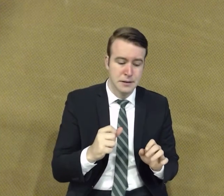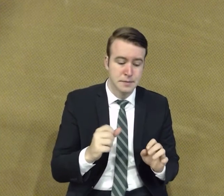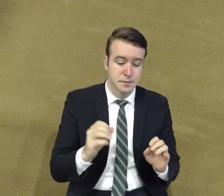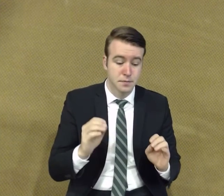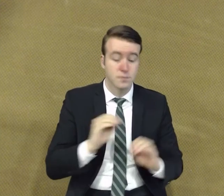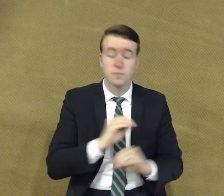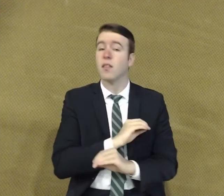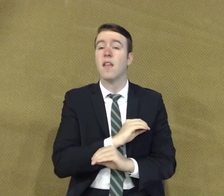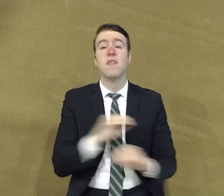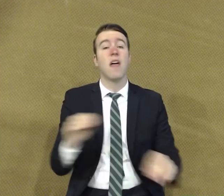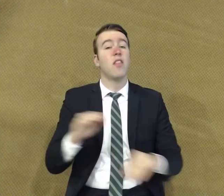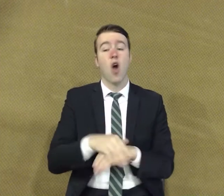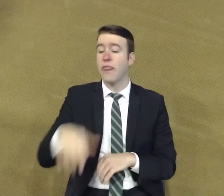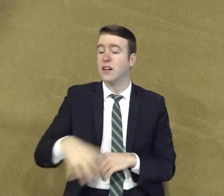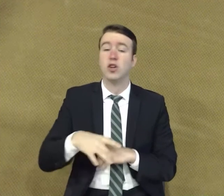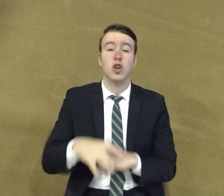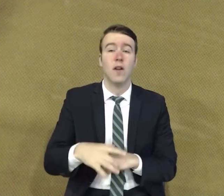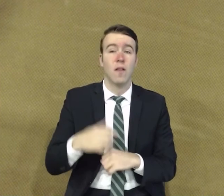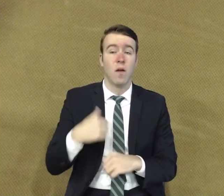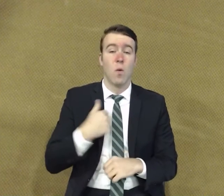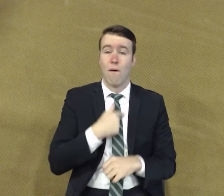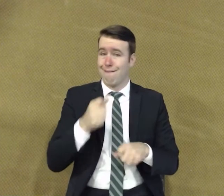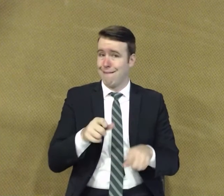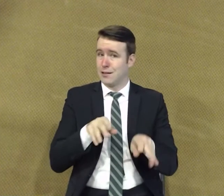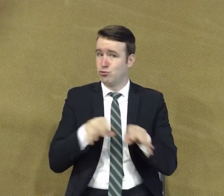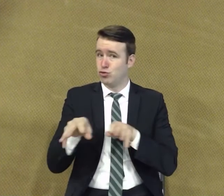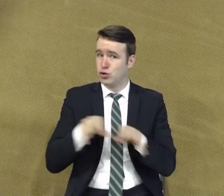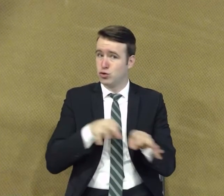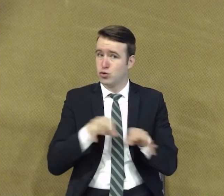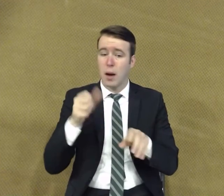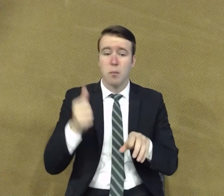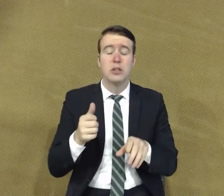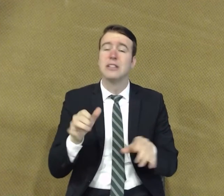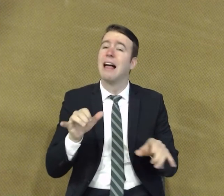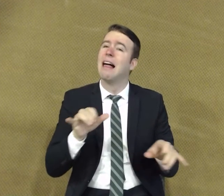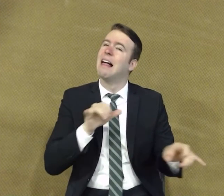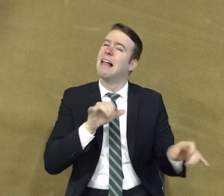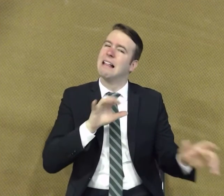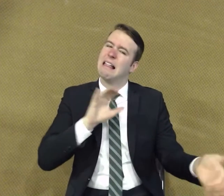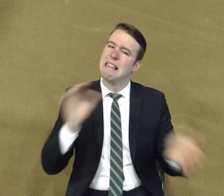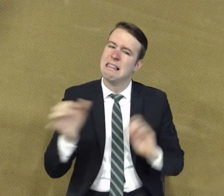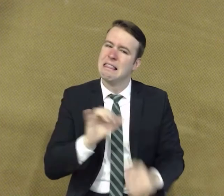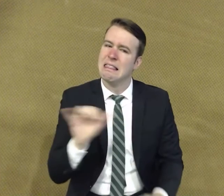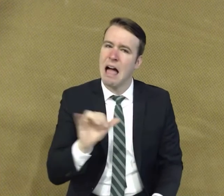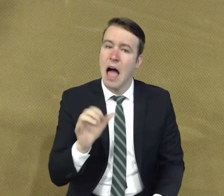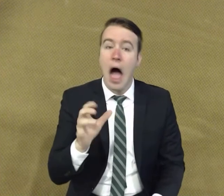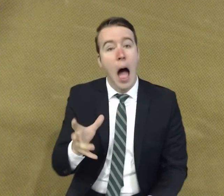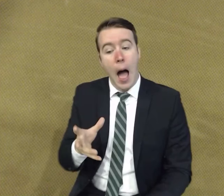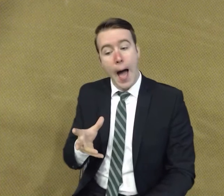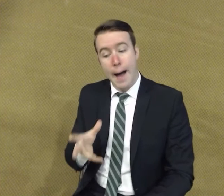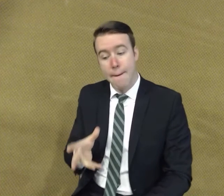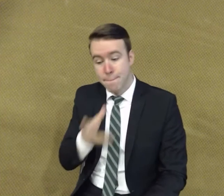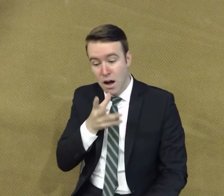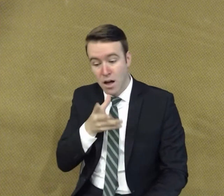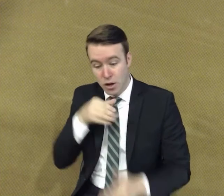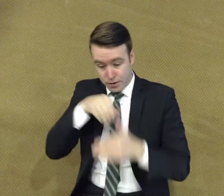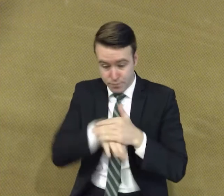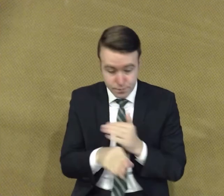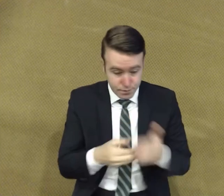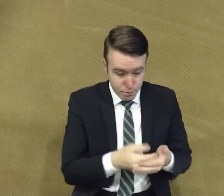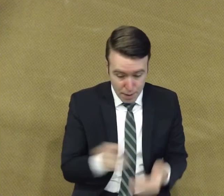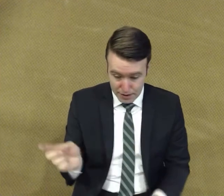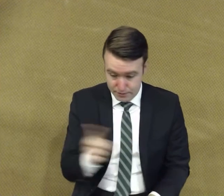is nothing on earth that we can describe that is quite like a mother and her